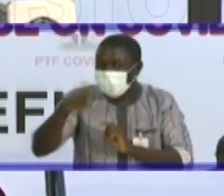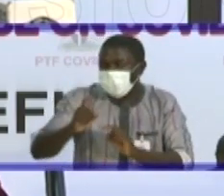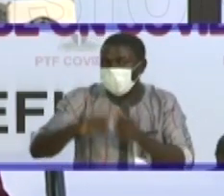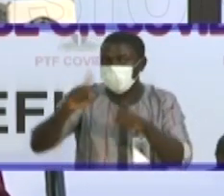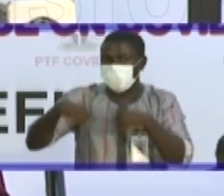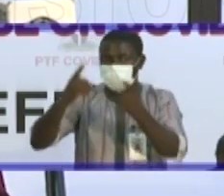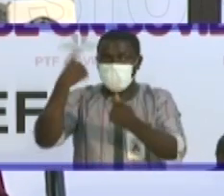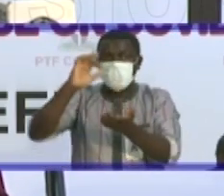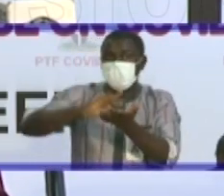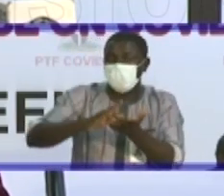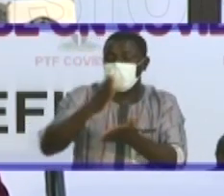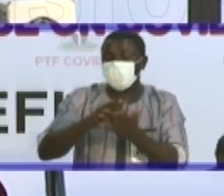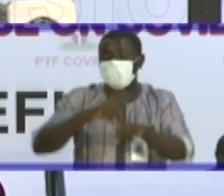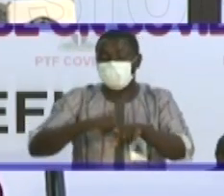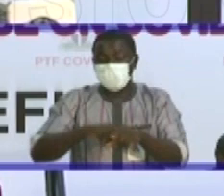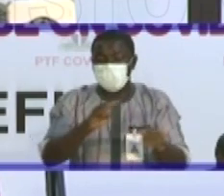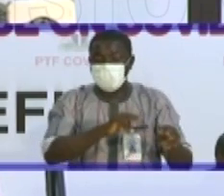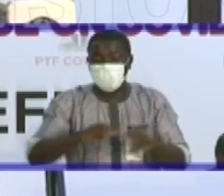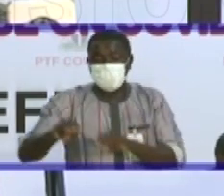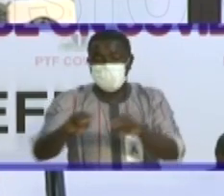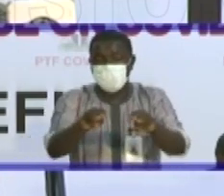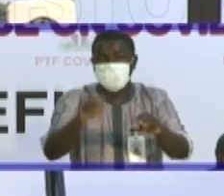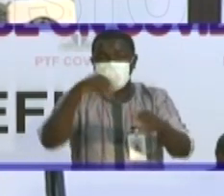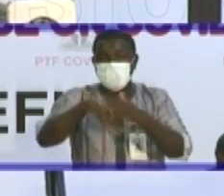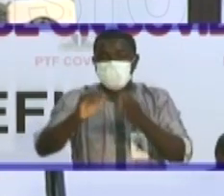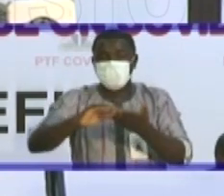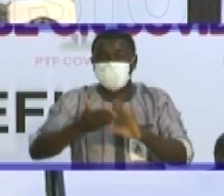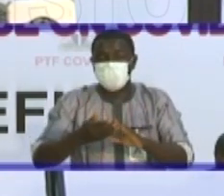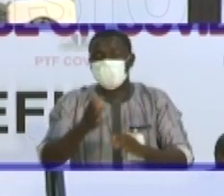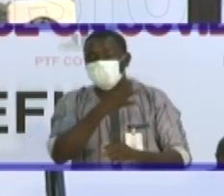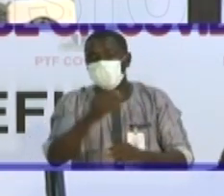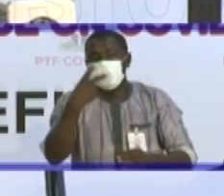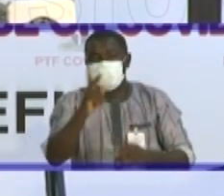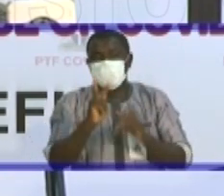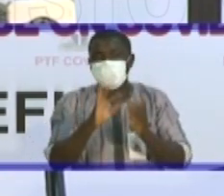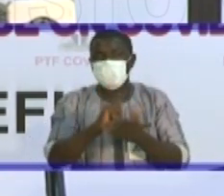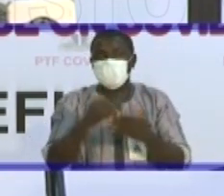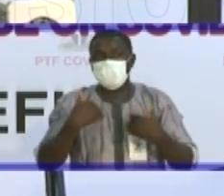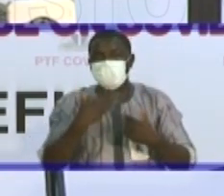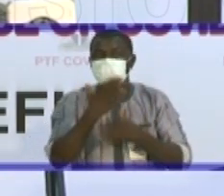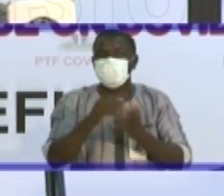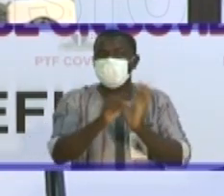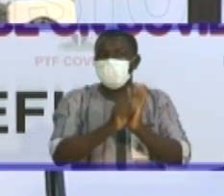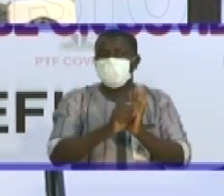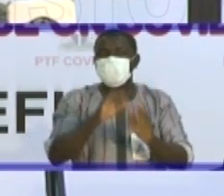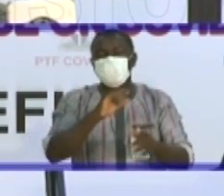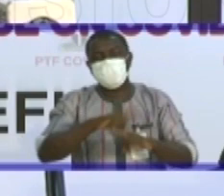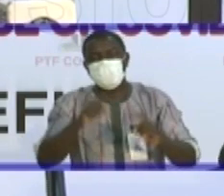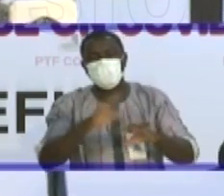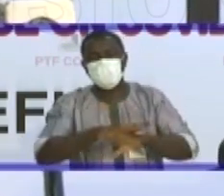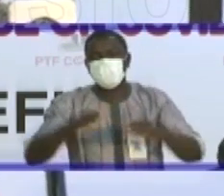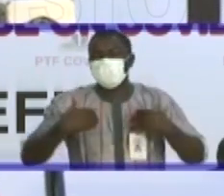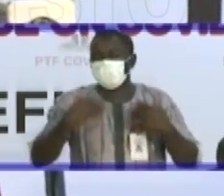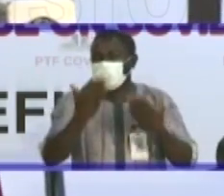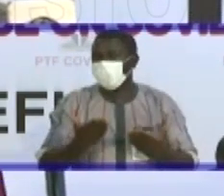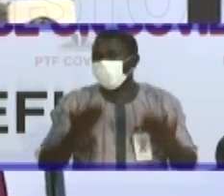sometimes to move around the community and be able to identify people who might have symptoms but have not presented, have not gone to